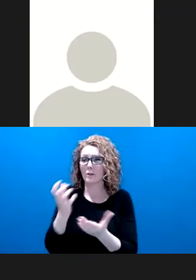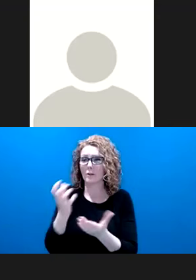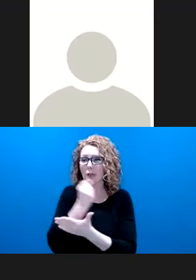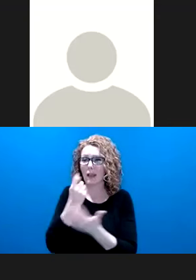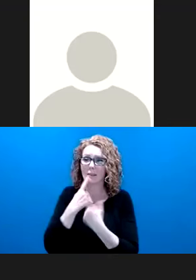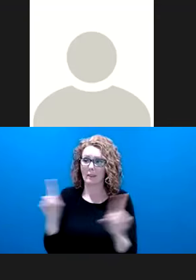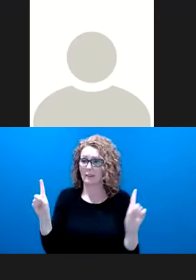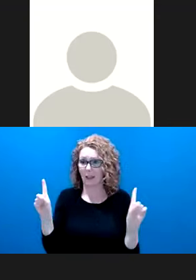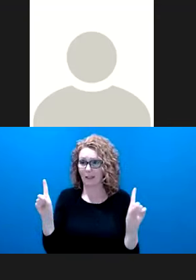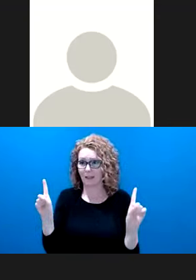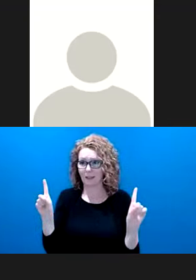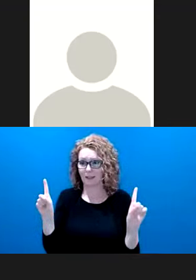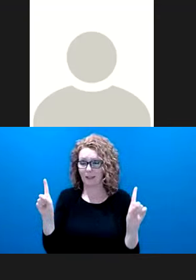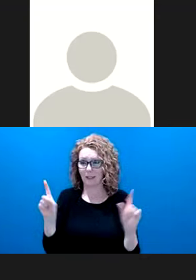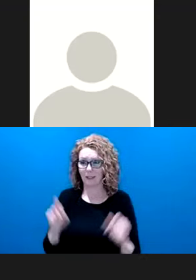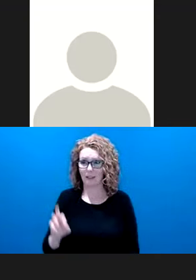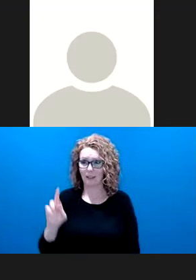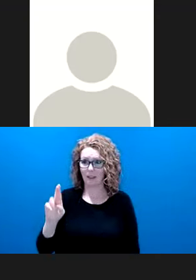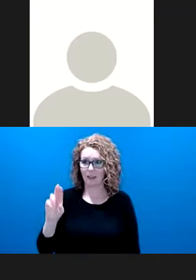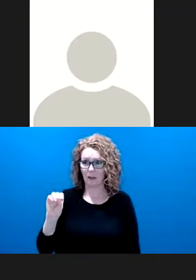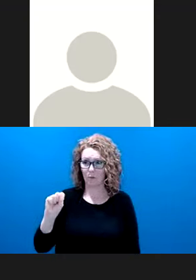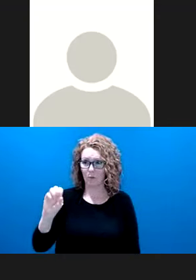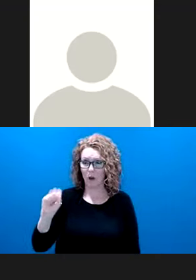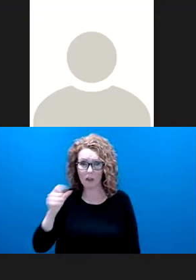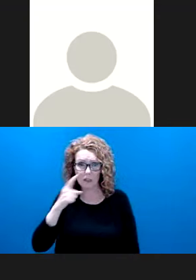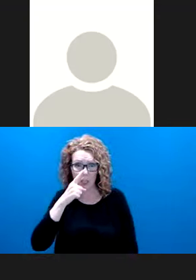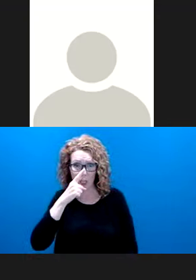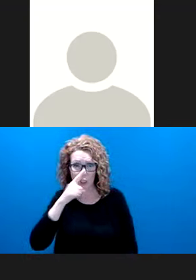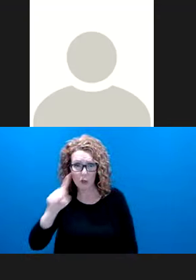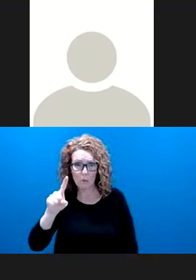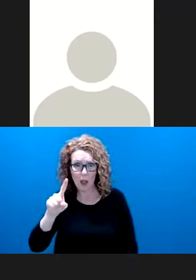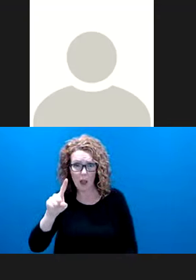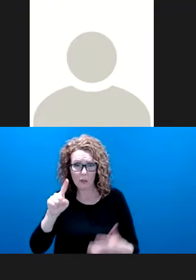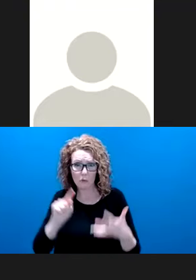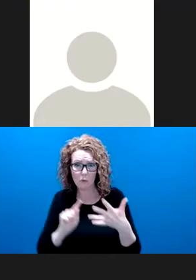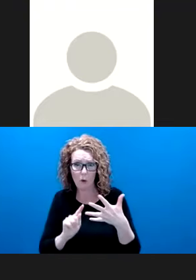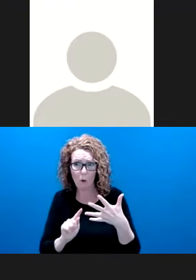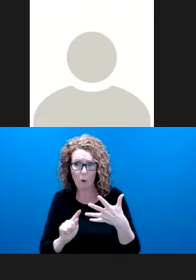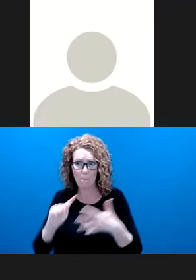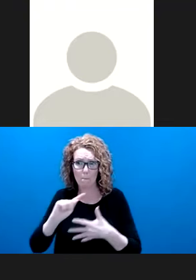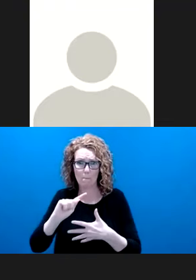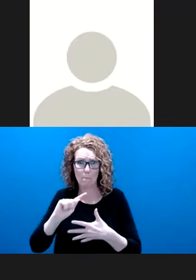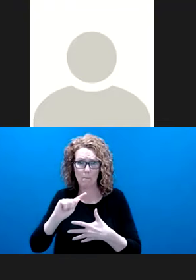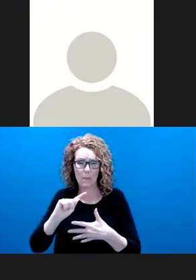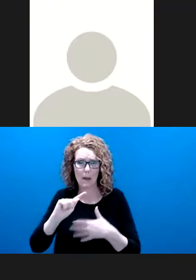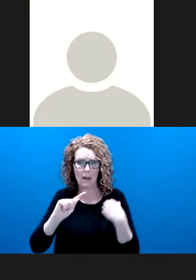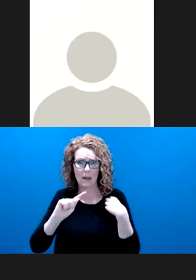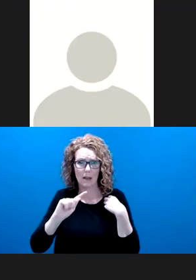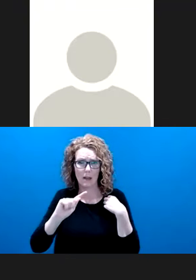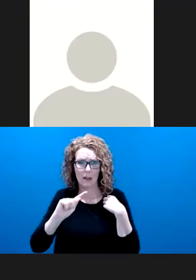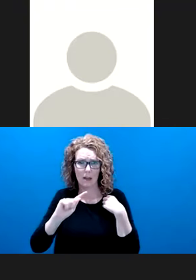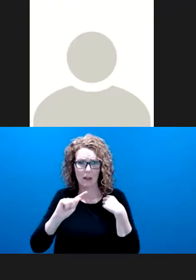success. Ross, if you go to the beginning of this section, it will actually say a